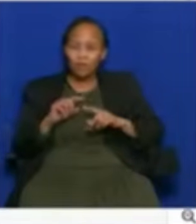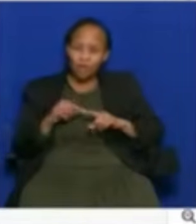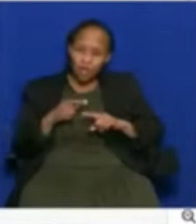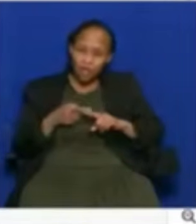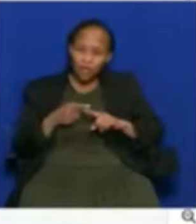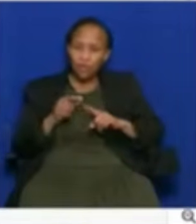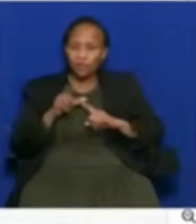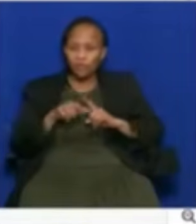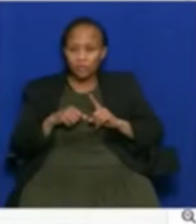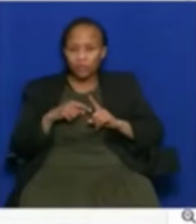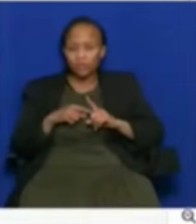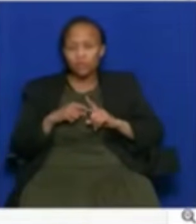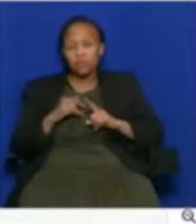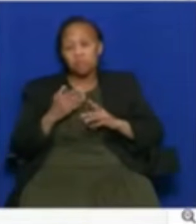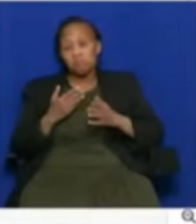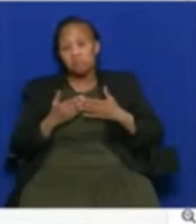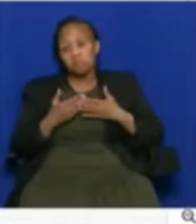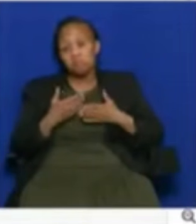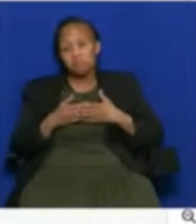on